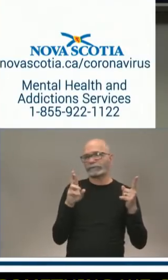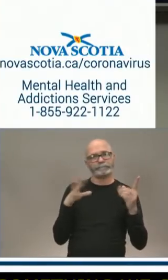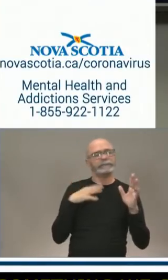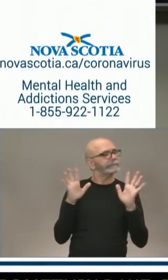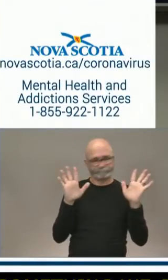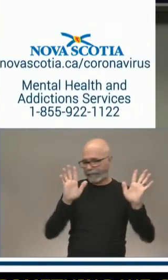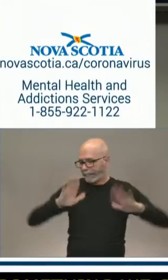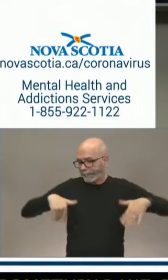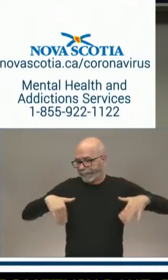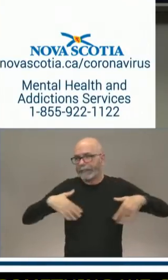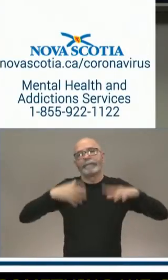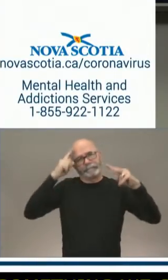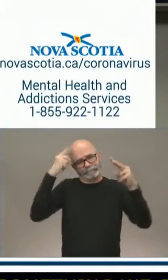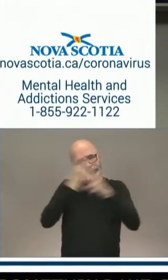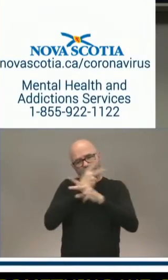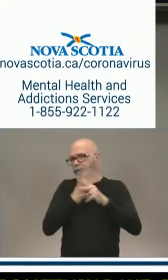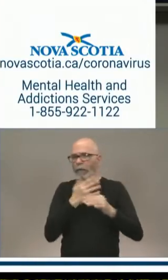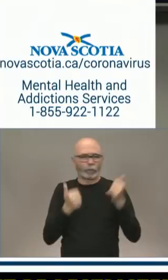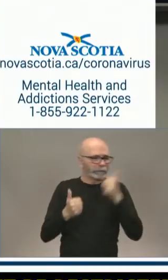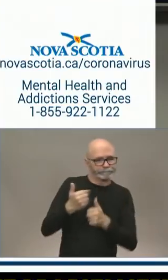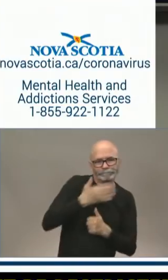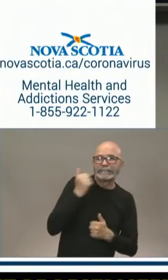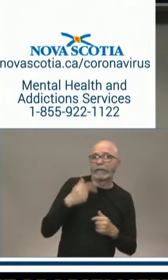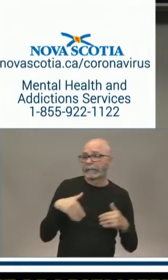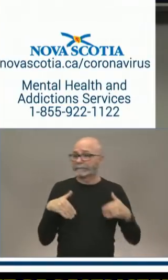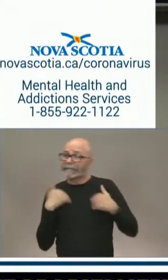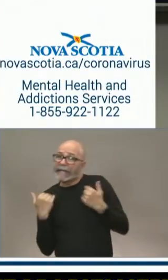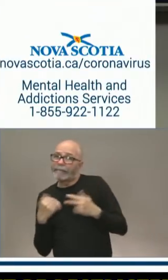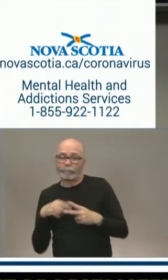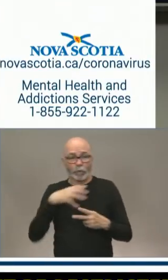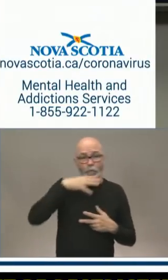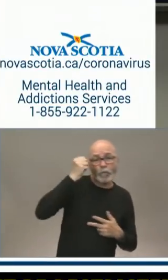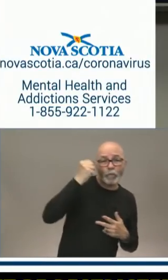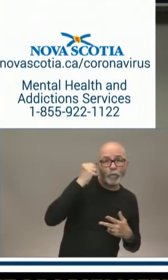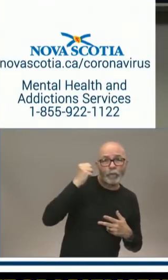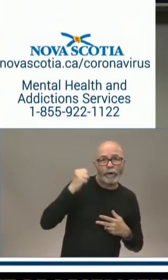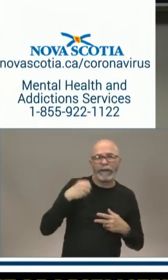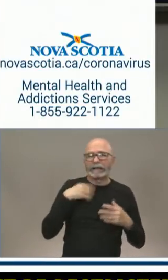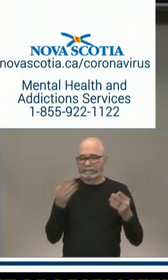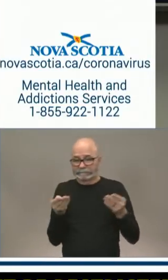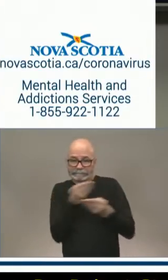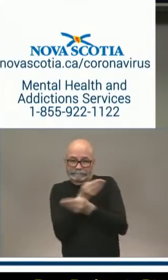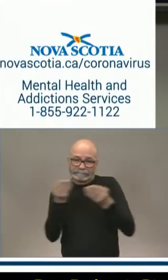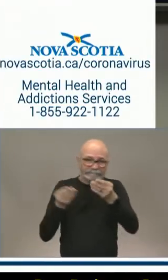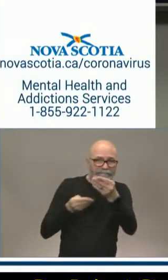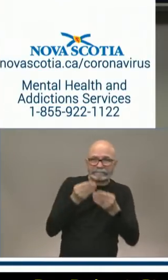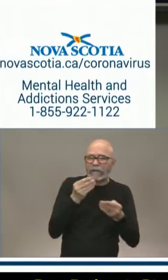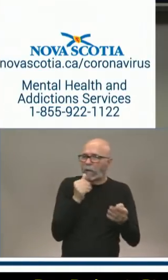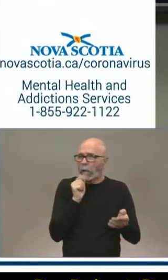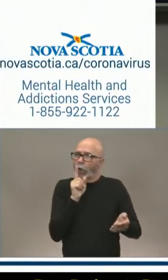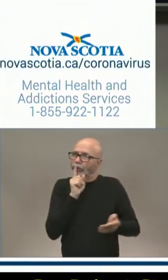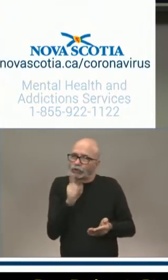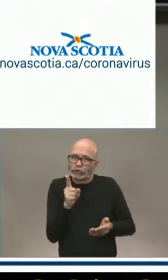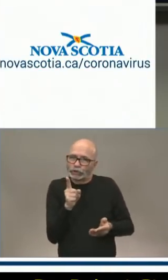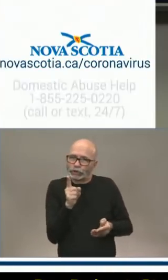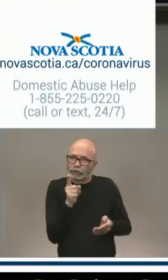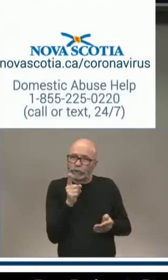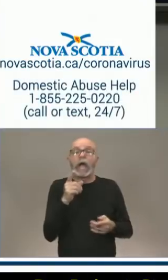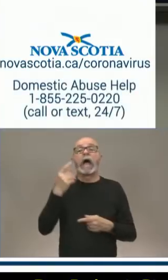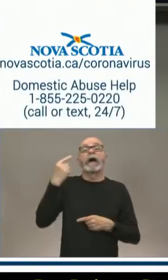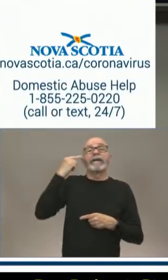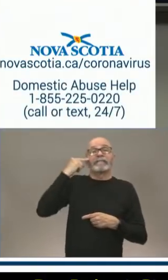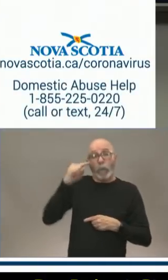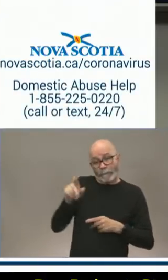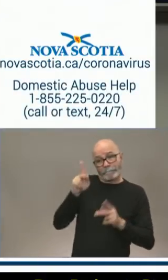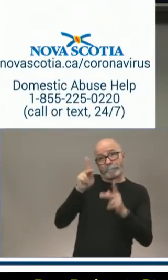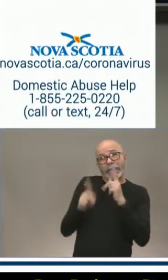in our program, which then informs what is the best delivery method to use that. If it's targeted for some vulnerable populations, well then